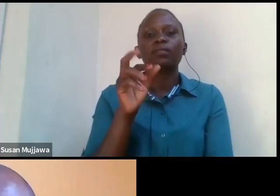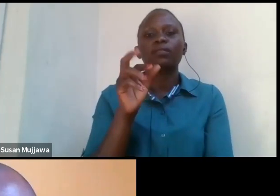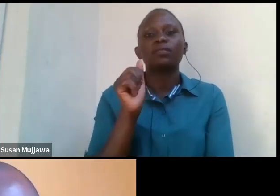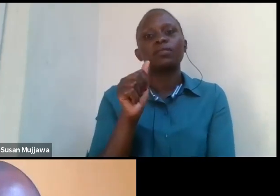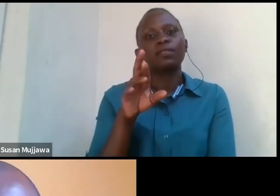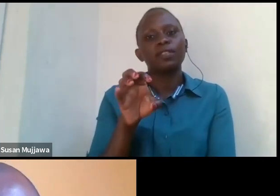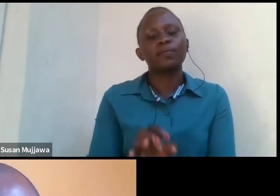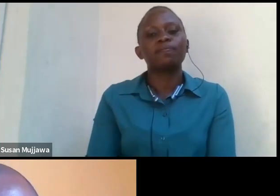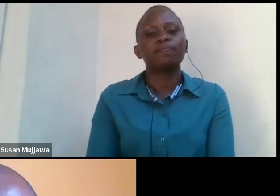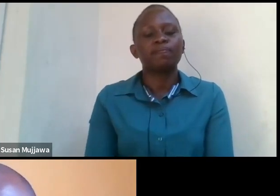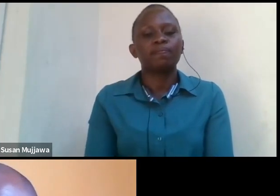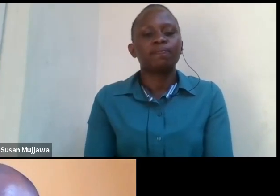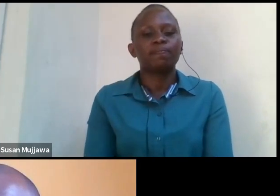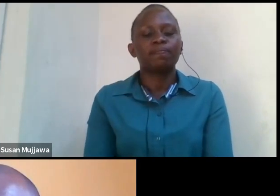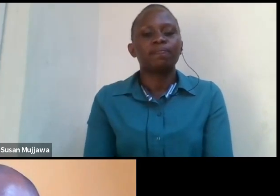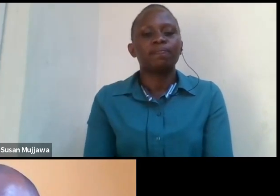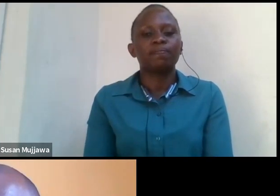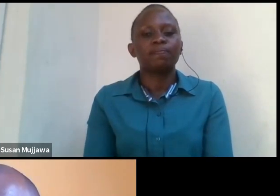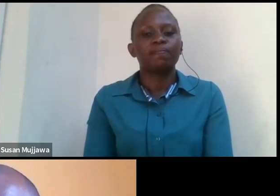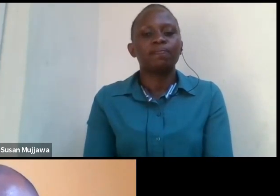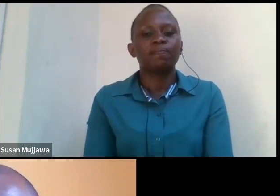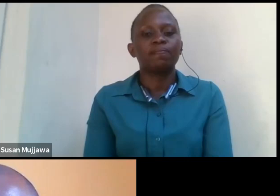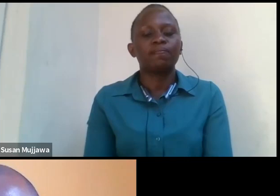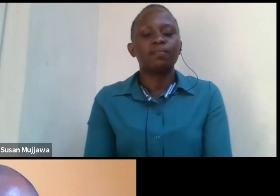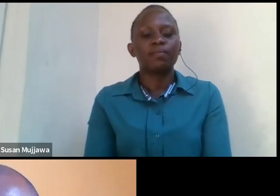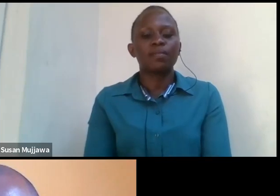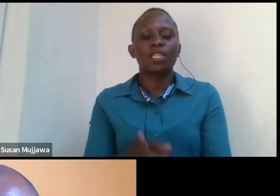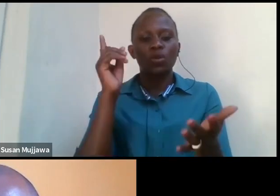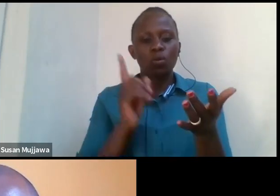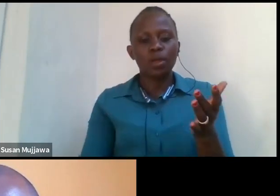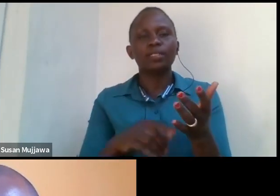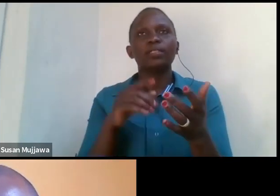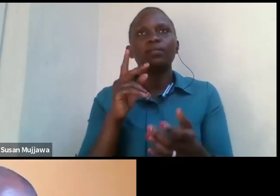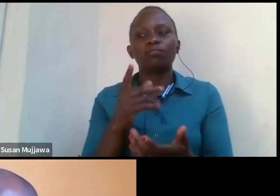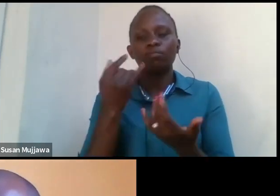of intellectual property would need to be secured, and what is the process like?